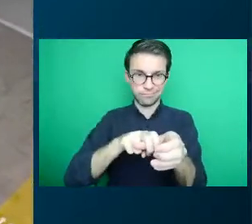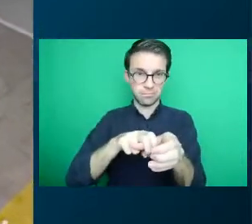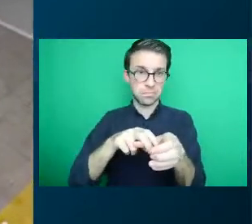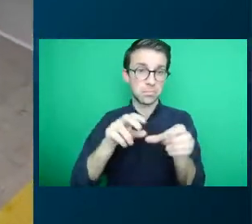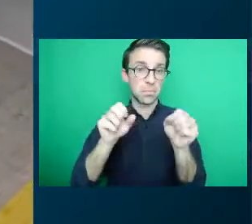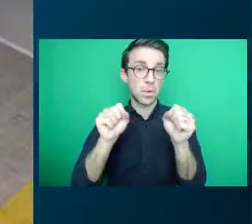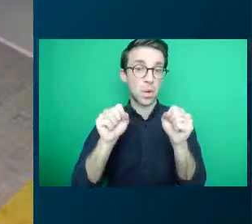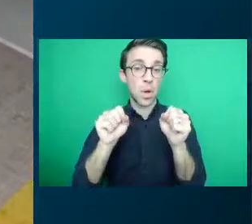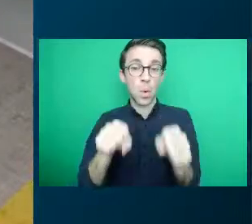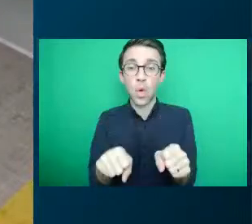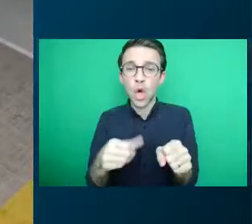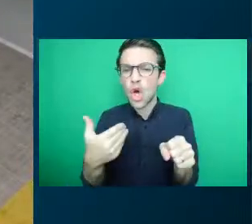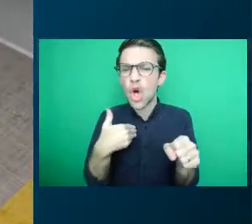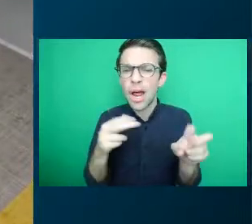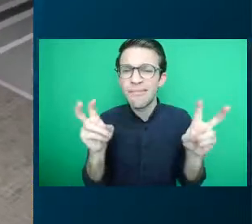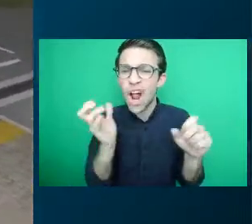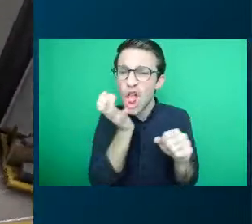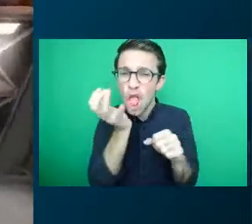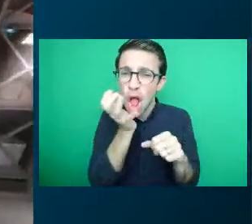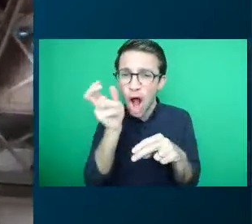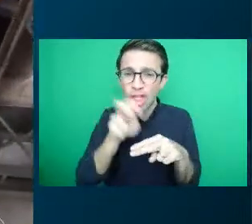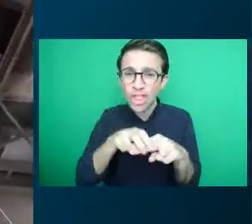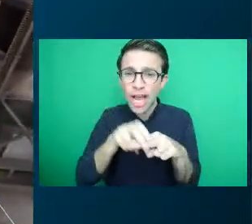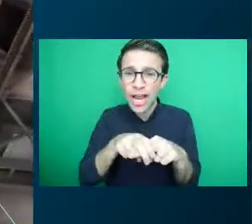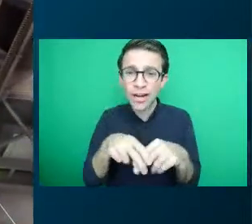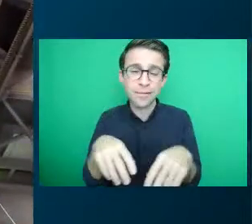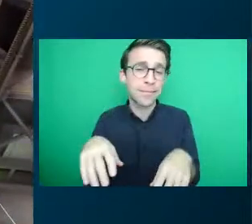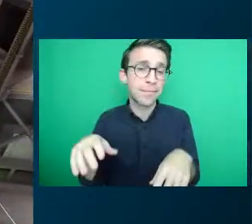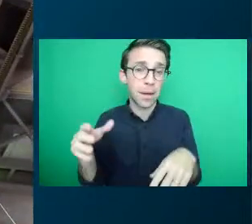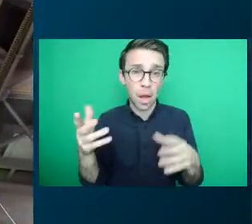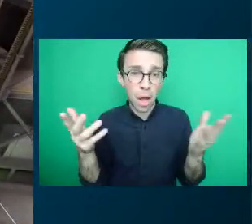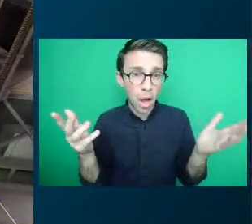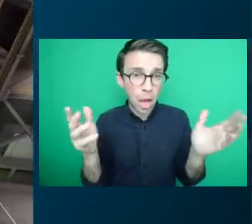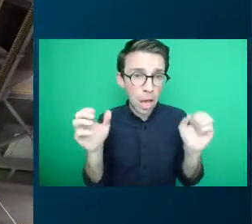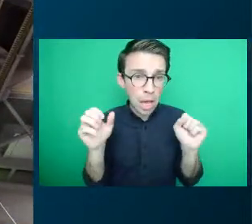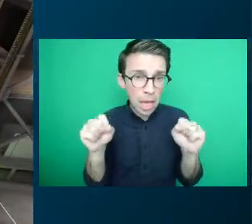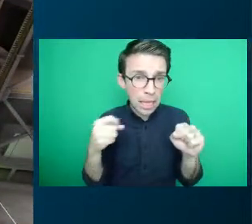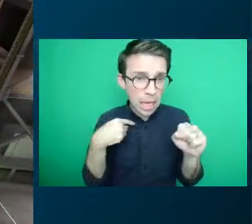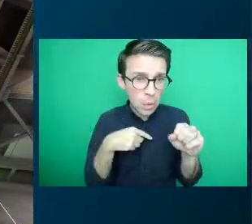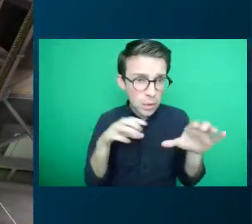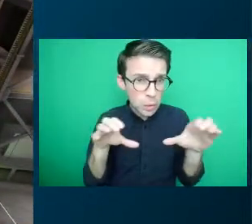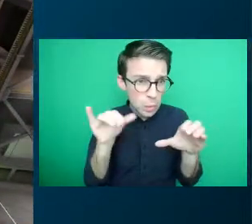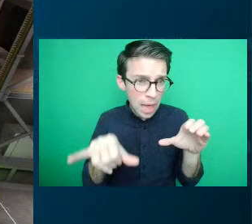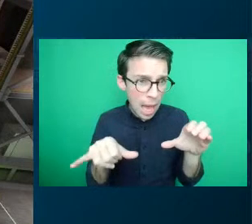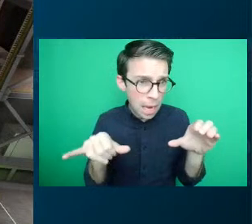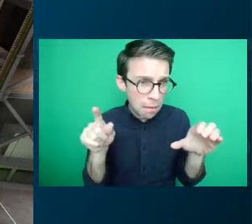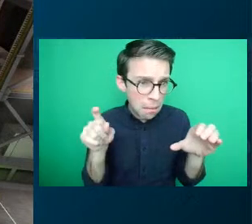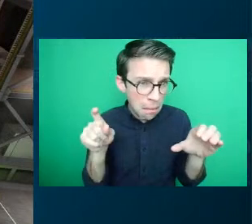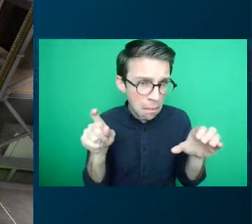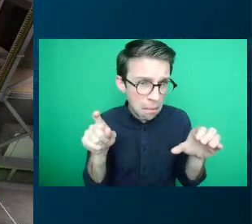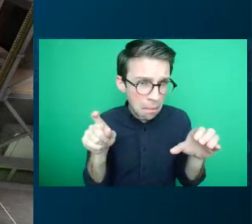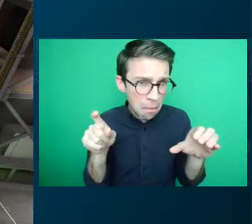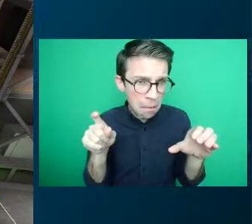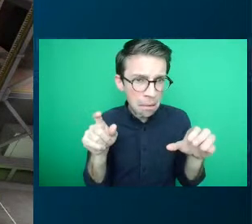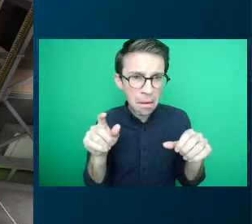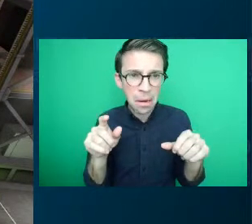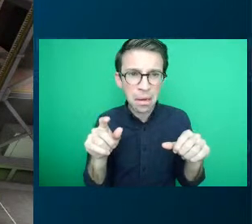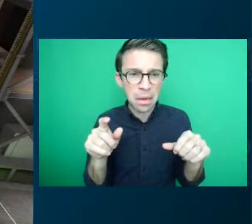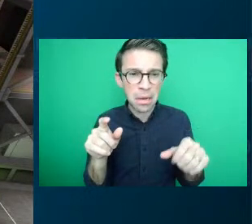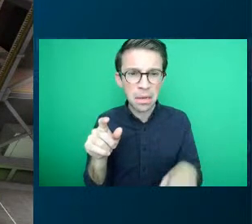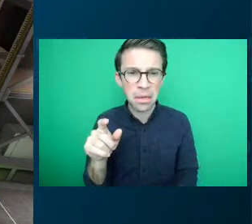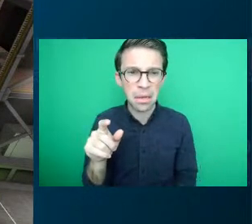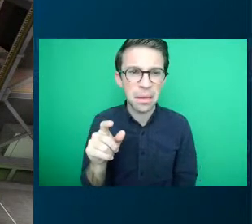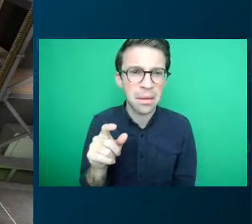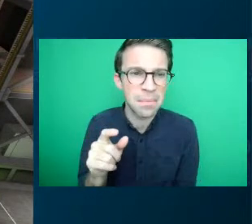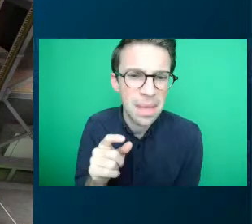chair on the top, right? Could we just do that? And is it possible? Like, could we just have a Kerbal